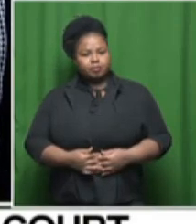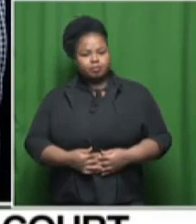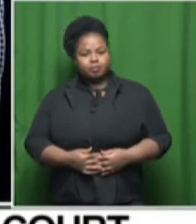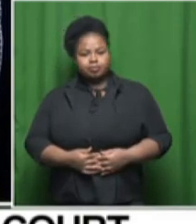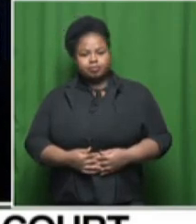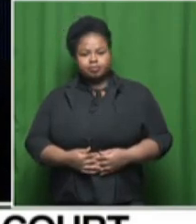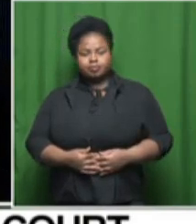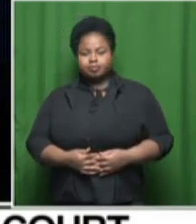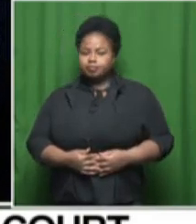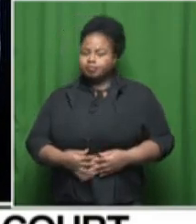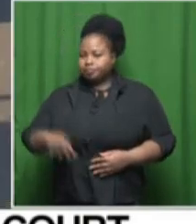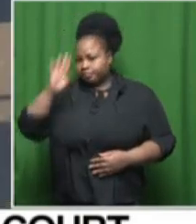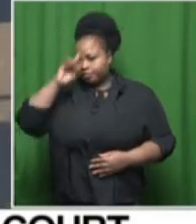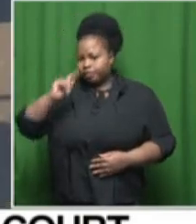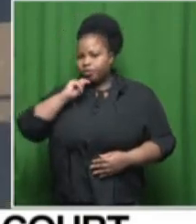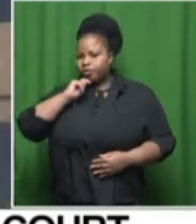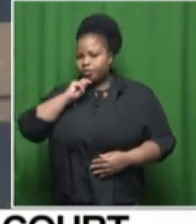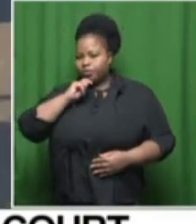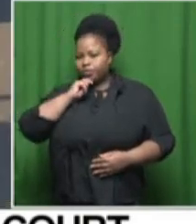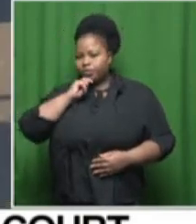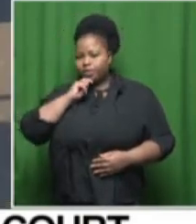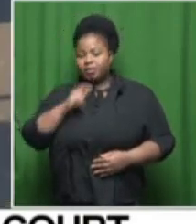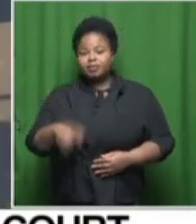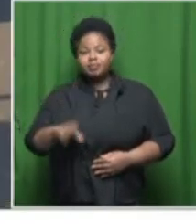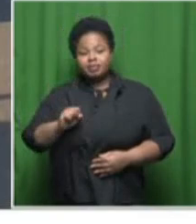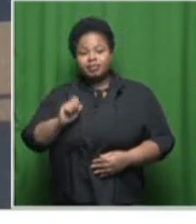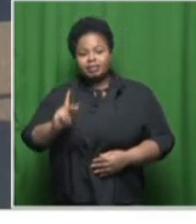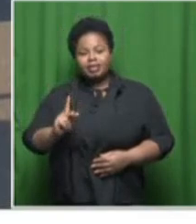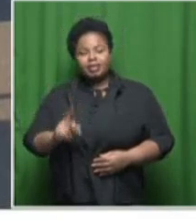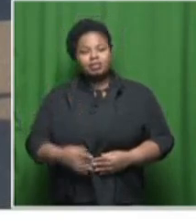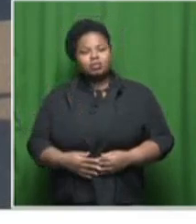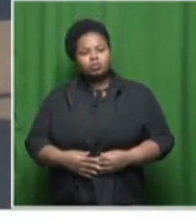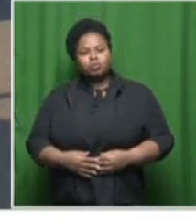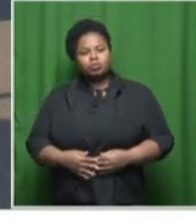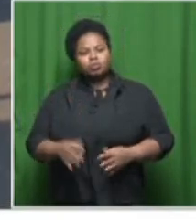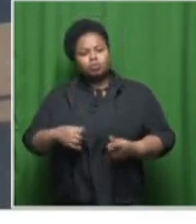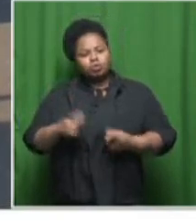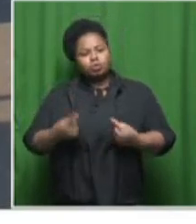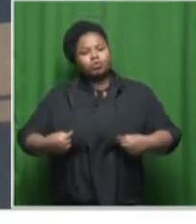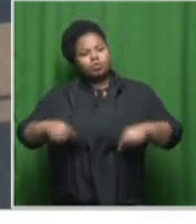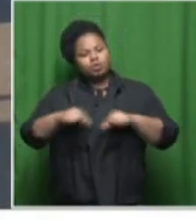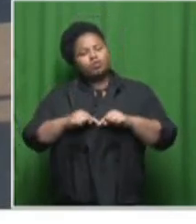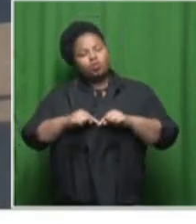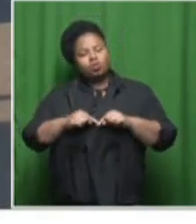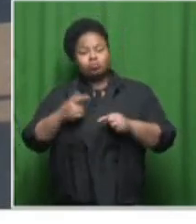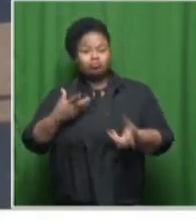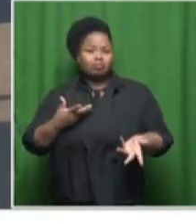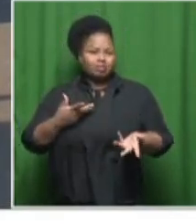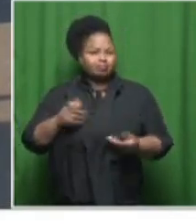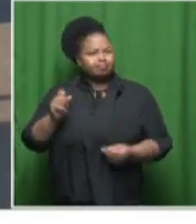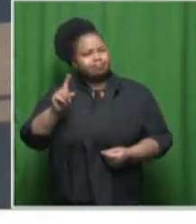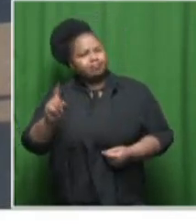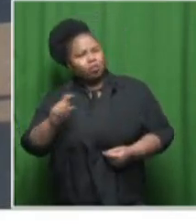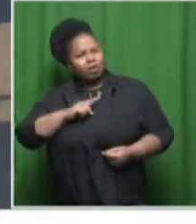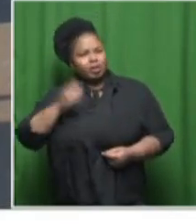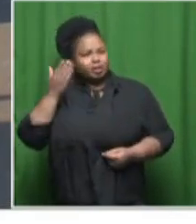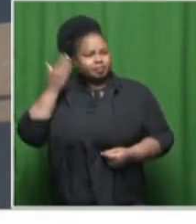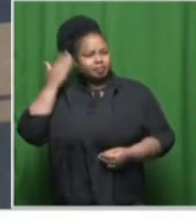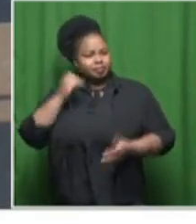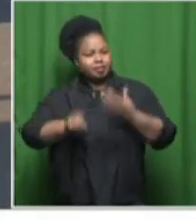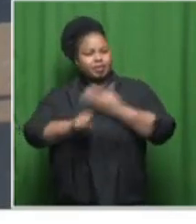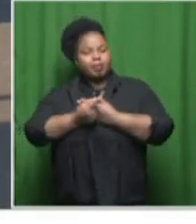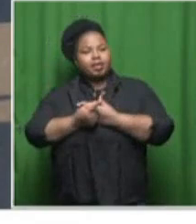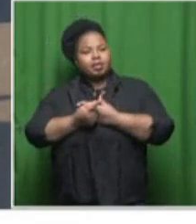Good morning, Sakina, and that is the question that we've all been asking since that mass arrest that took place